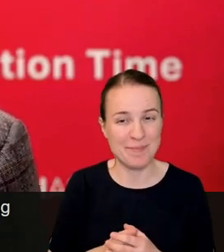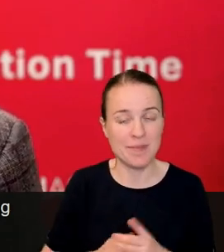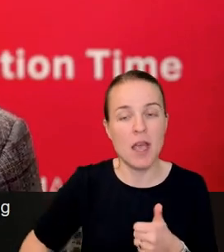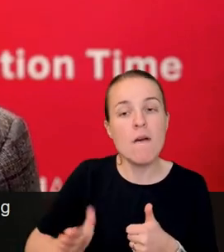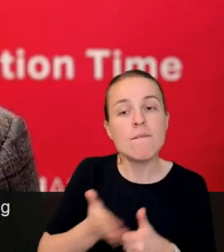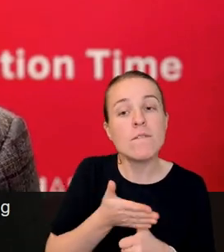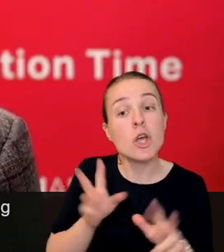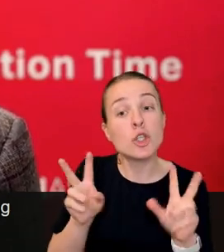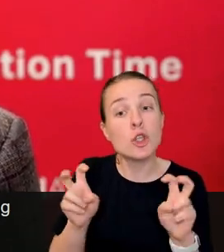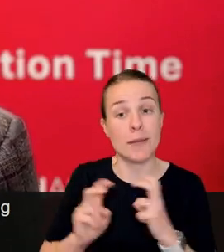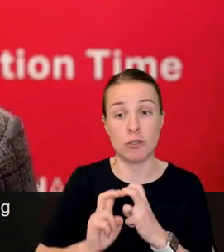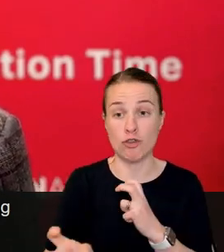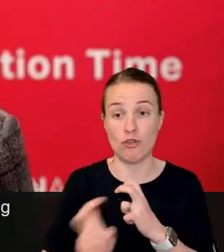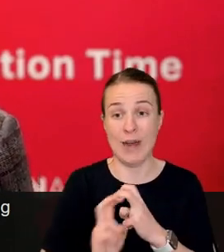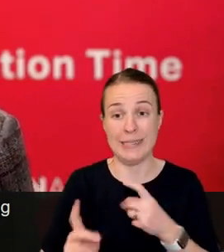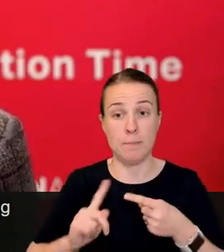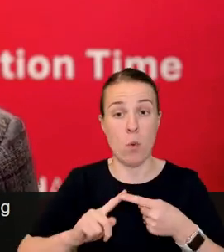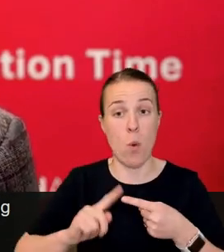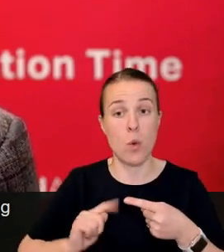transport.